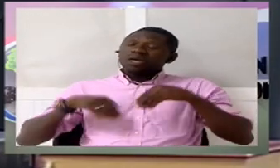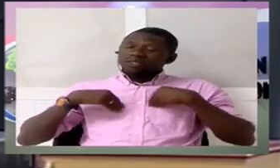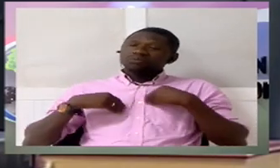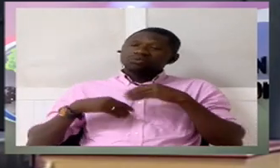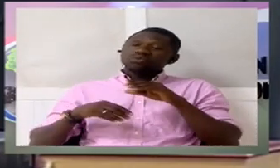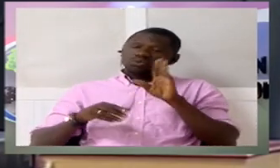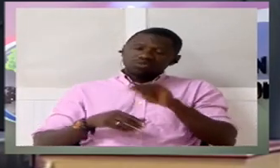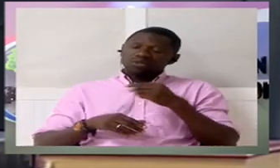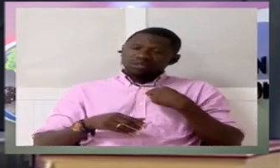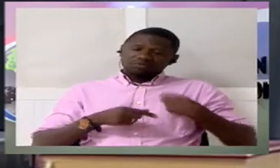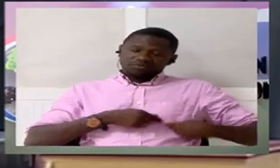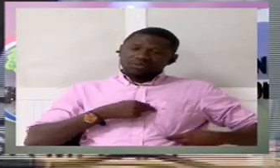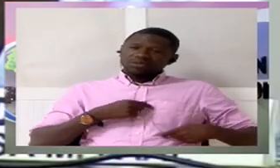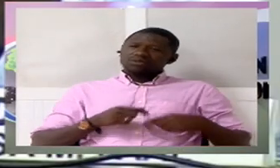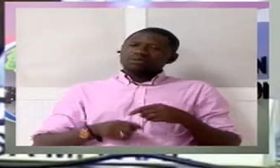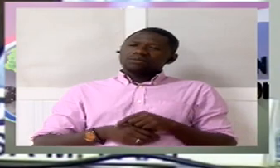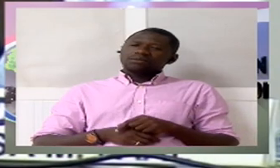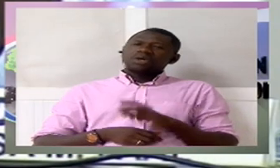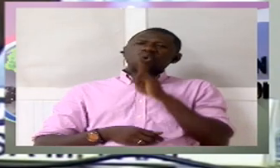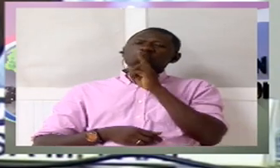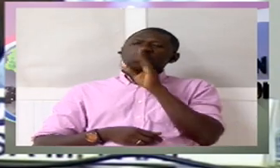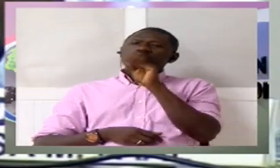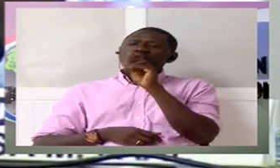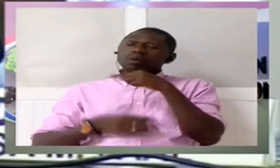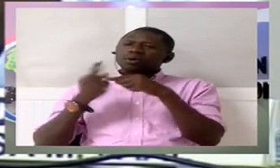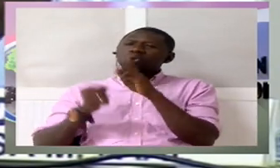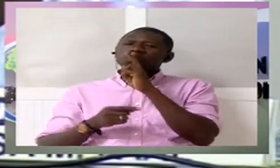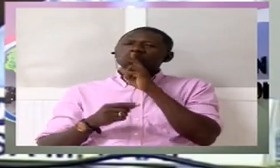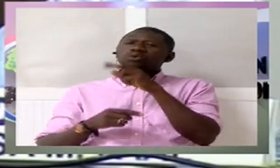them to carry out a post-mortem? Who are you referring to?